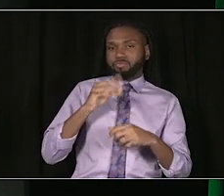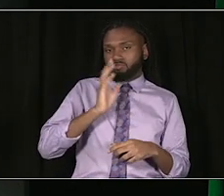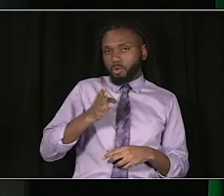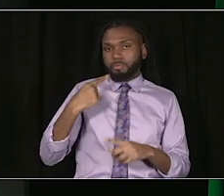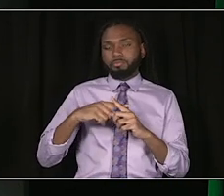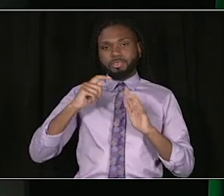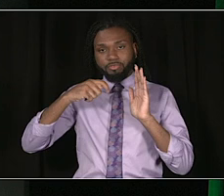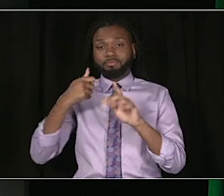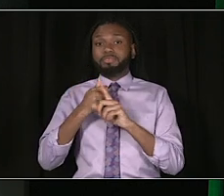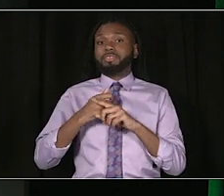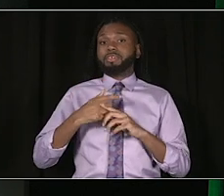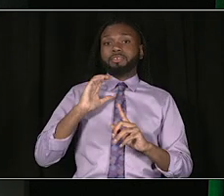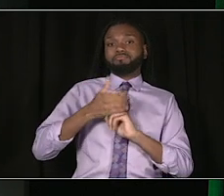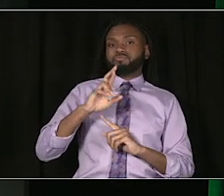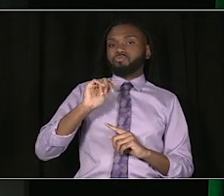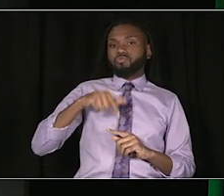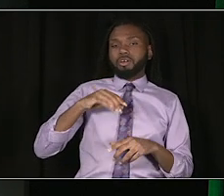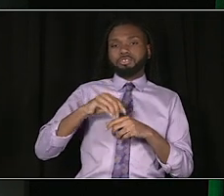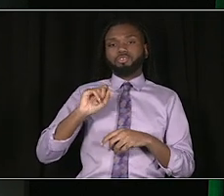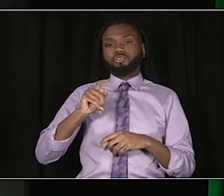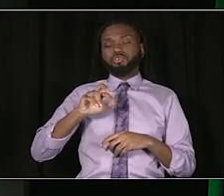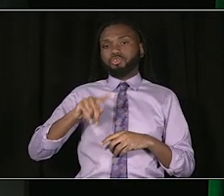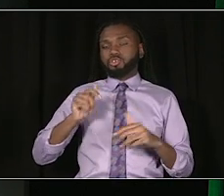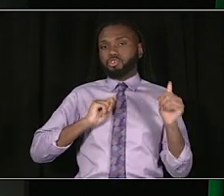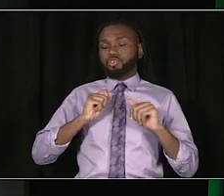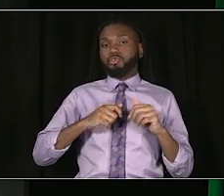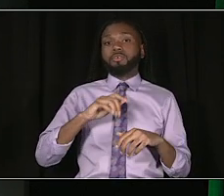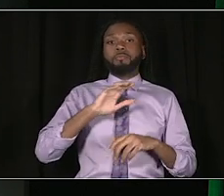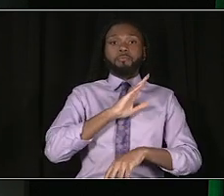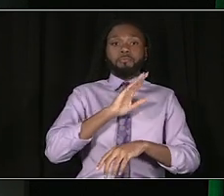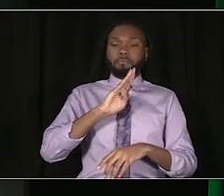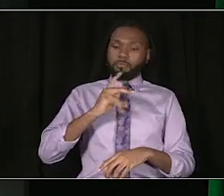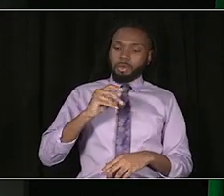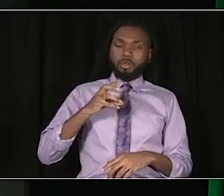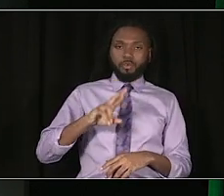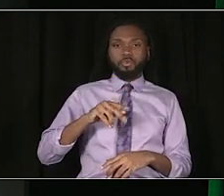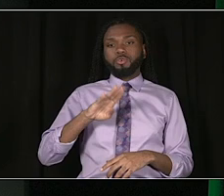She plays Rock in the Starz hit show Power Book 3, Raising Kanan.